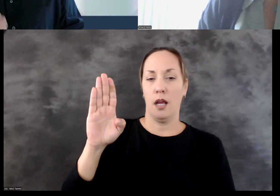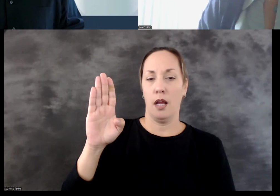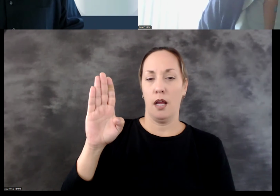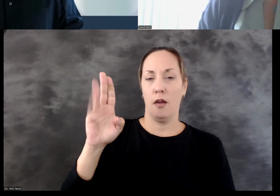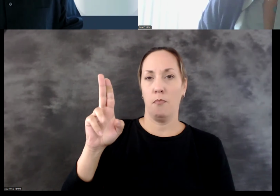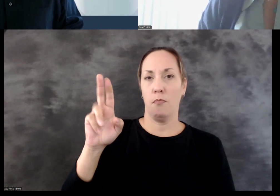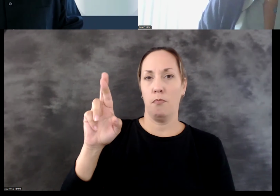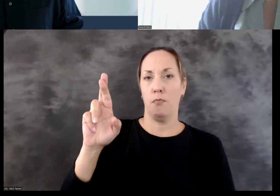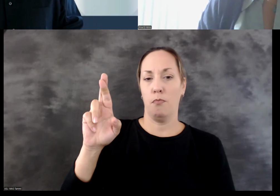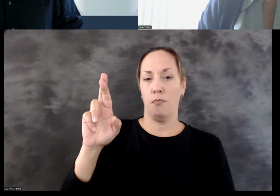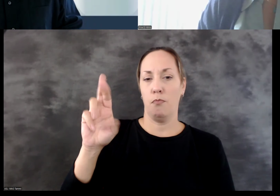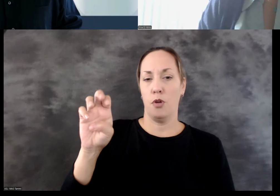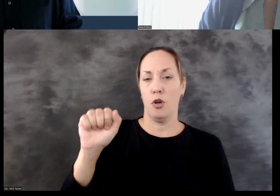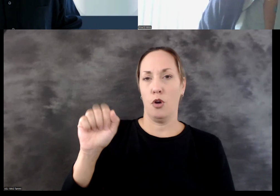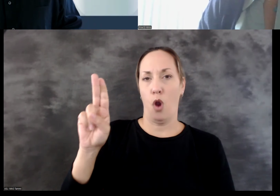for example,